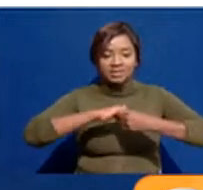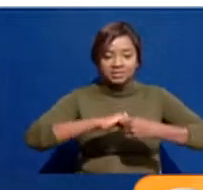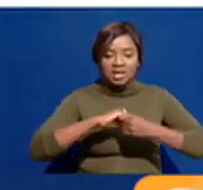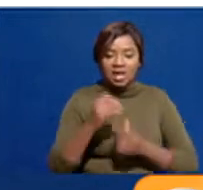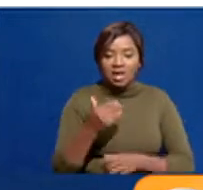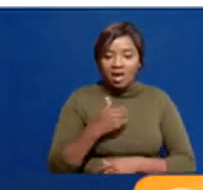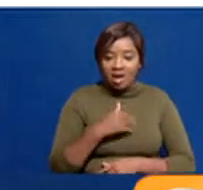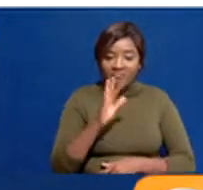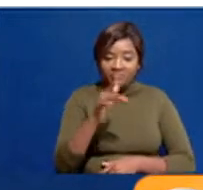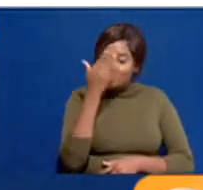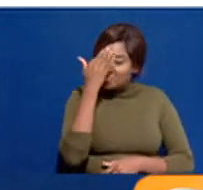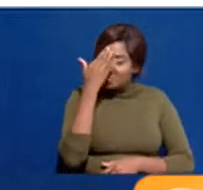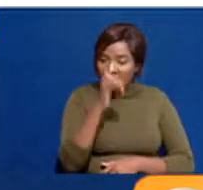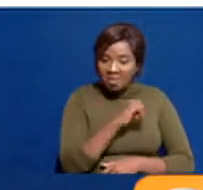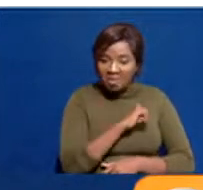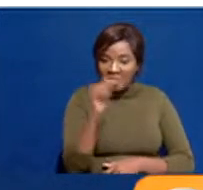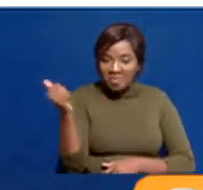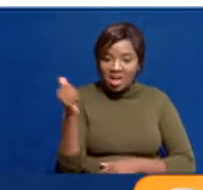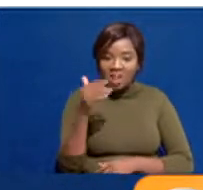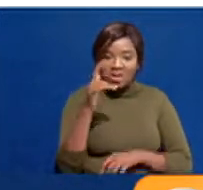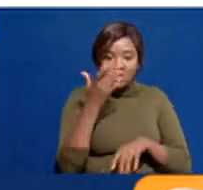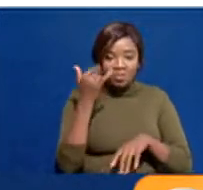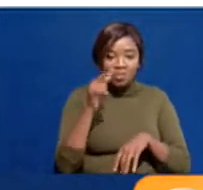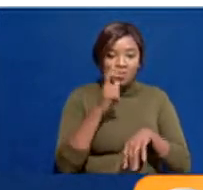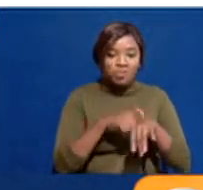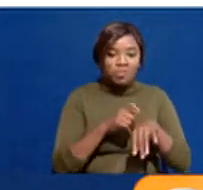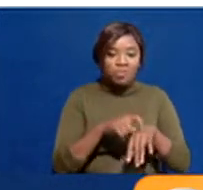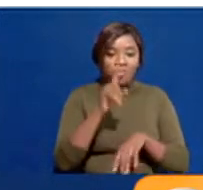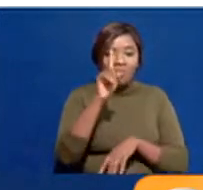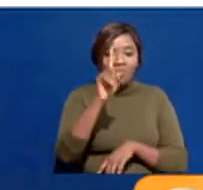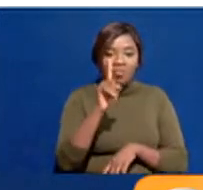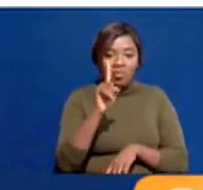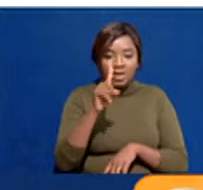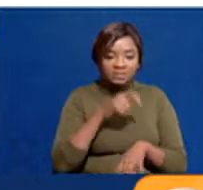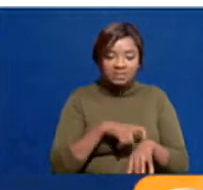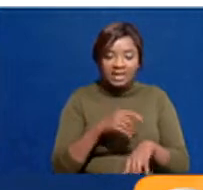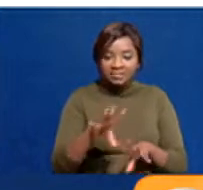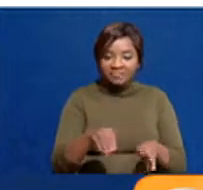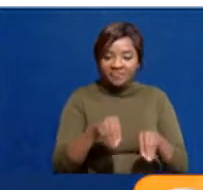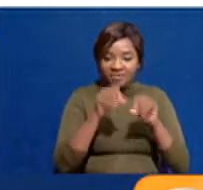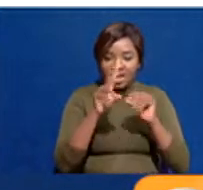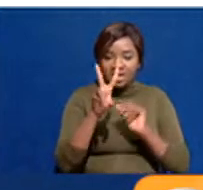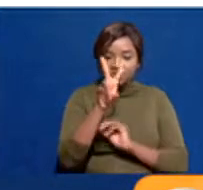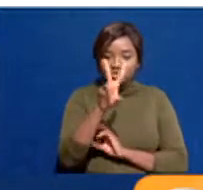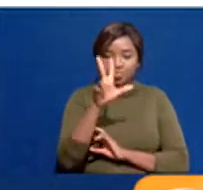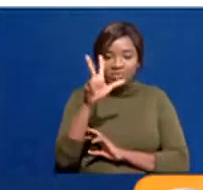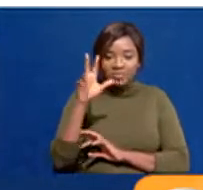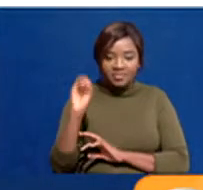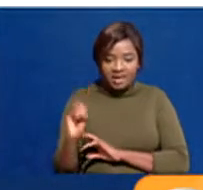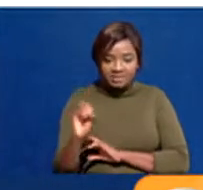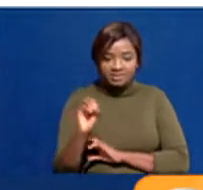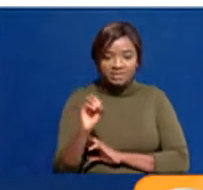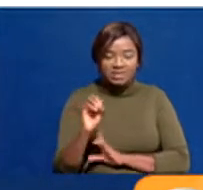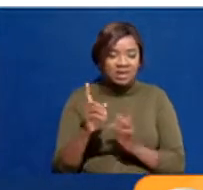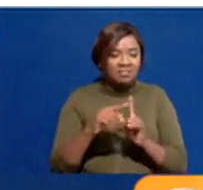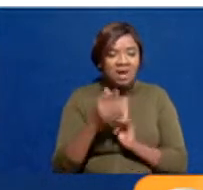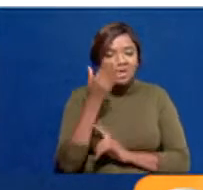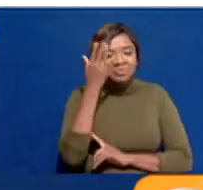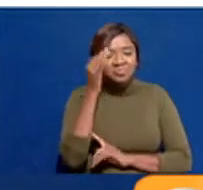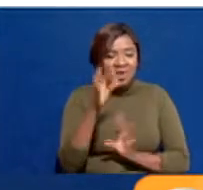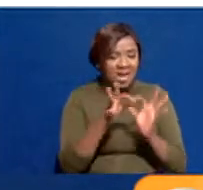very well that there was a point where unga was at 230 shillings. Why did Azimio